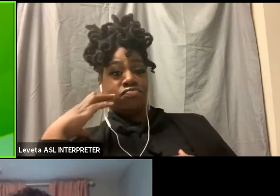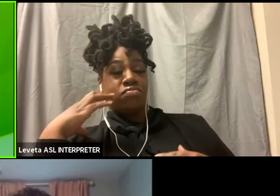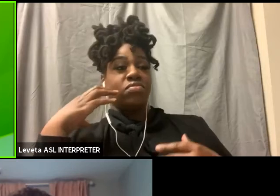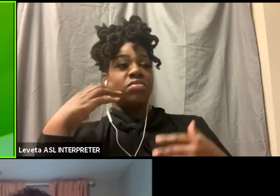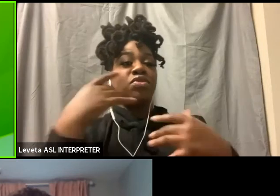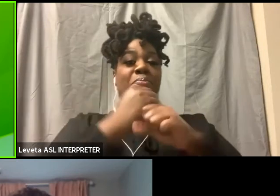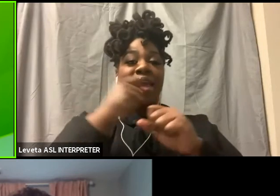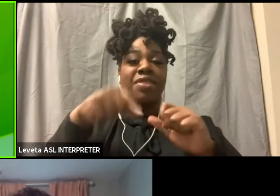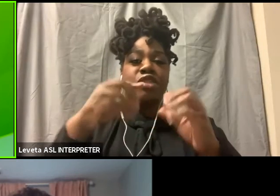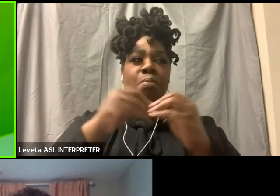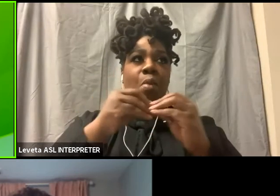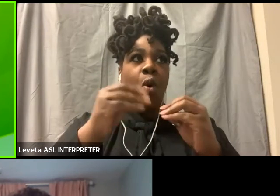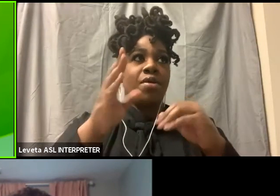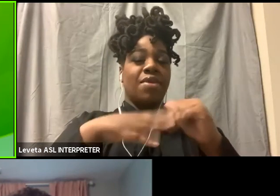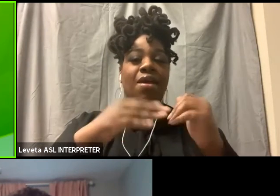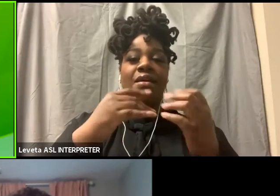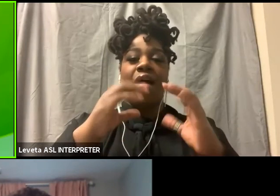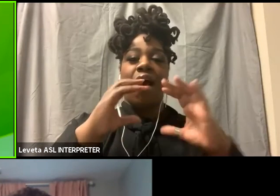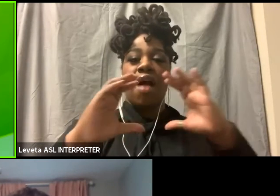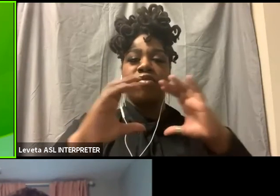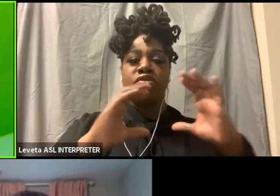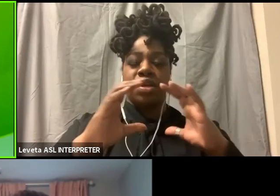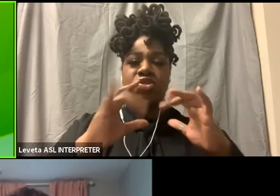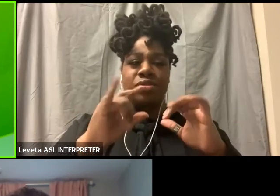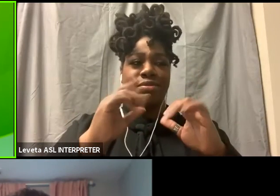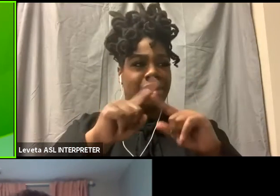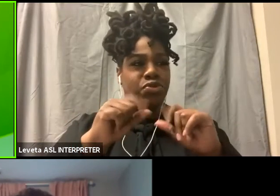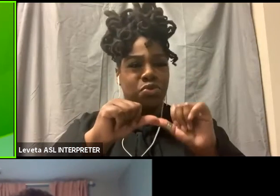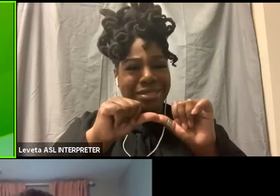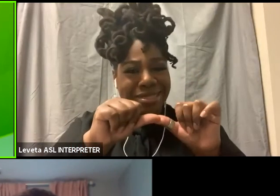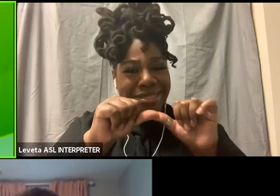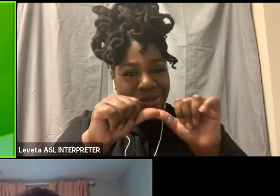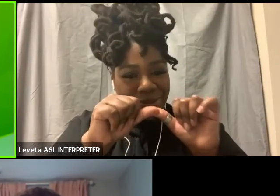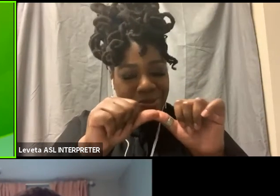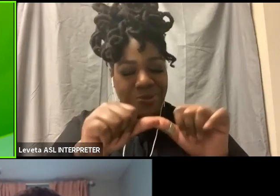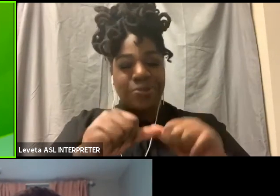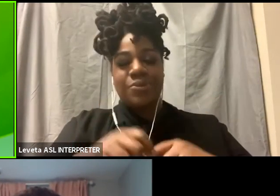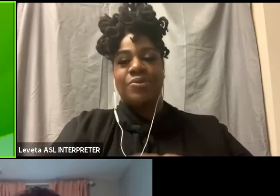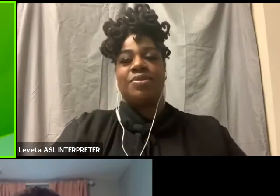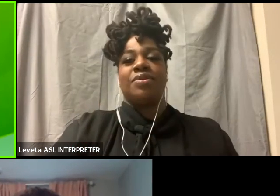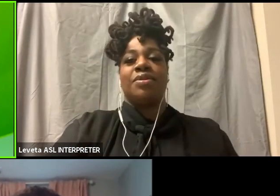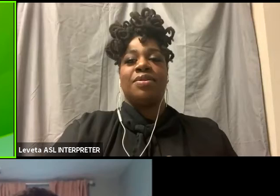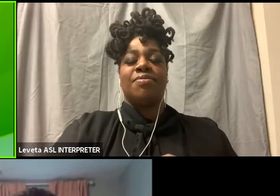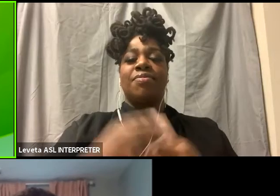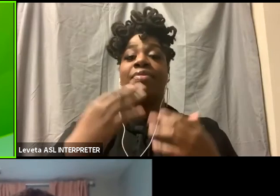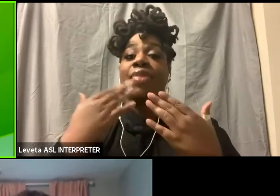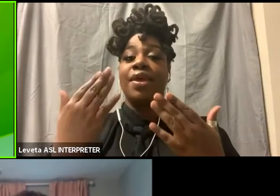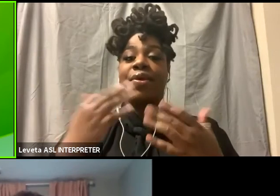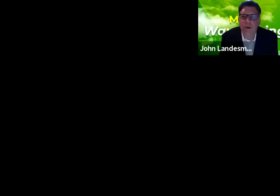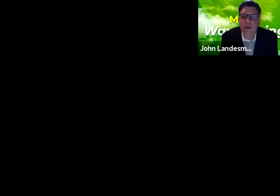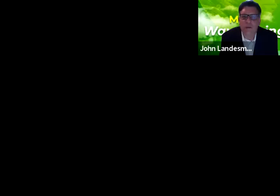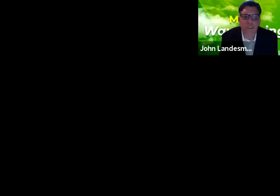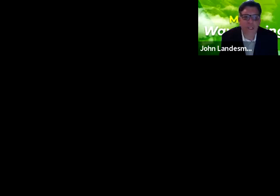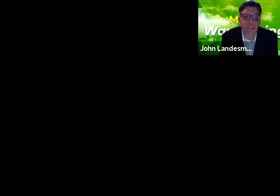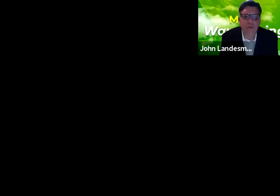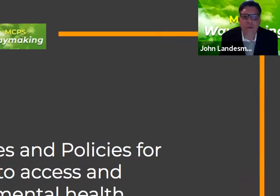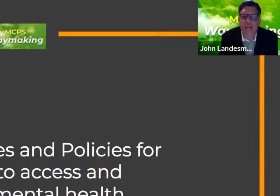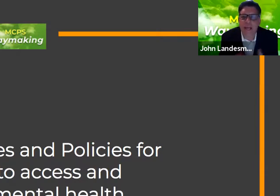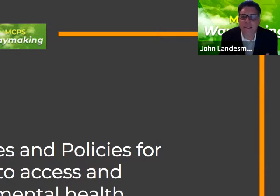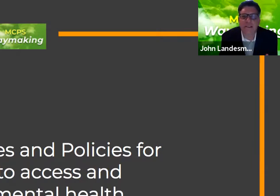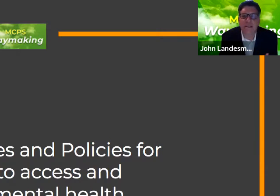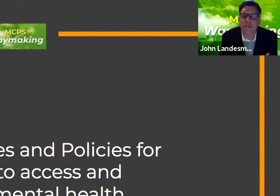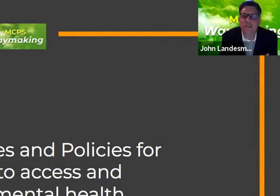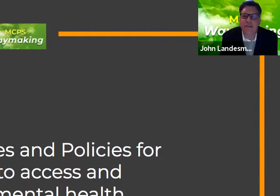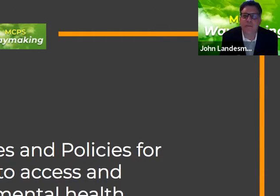trying to do is get to an anti-racist organization. So thank you for that. We're going to continue with our conversation with